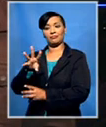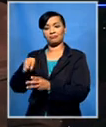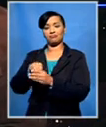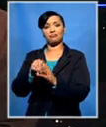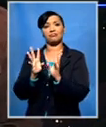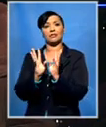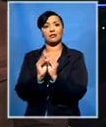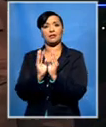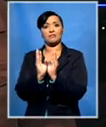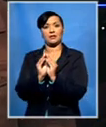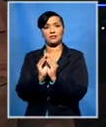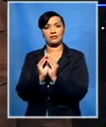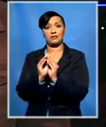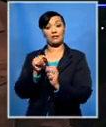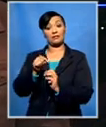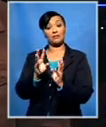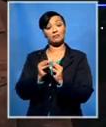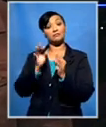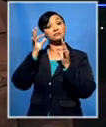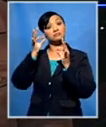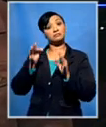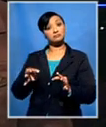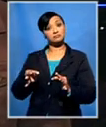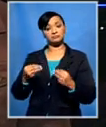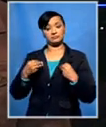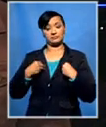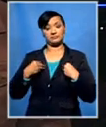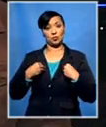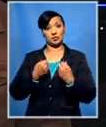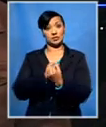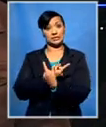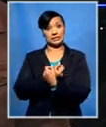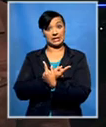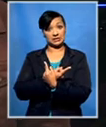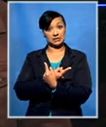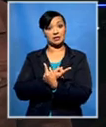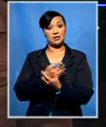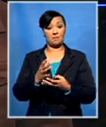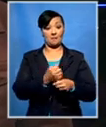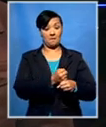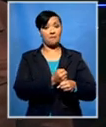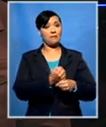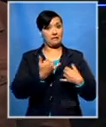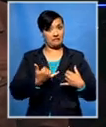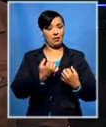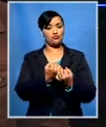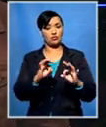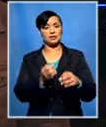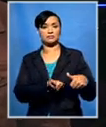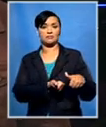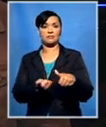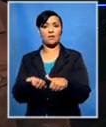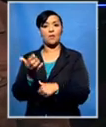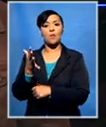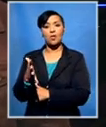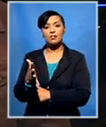where the decision was taken to give back the impounded taxis to the operators, and of course have them back on the